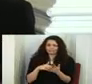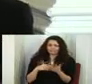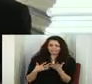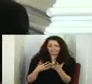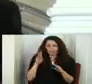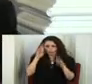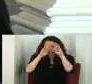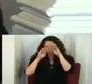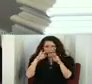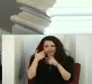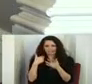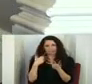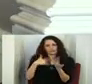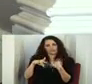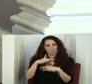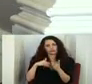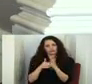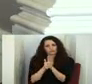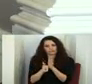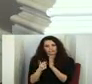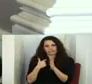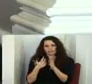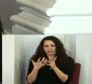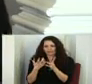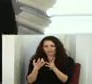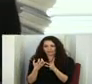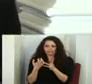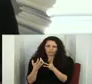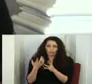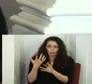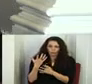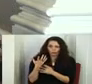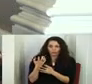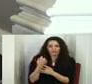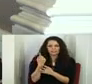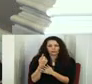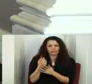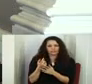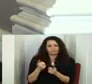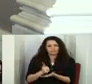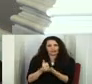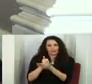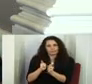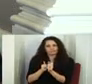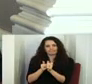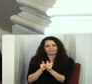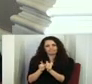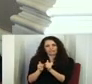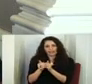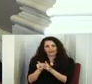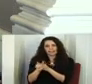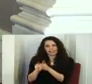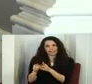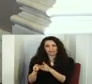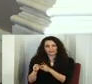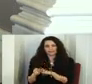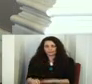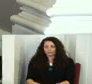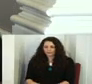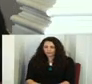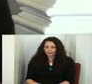and they were able to help guide him through it because I was worried about the harm that could happen to him if he wasn't mentored. Last